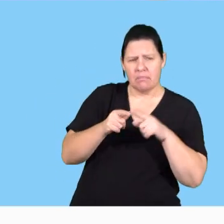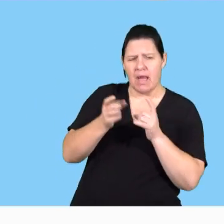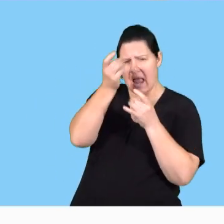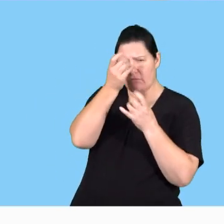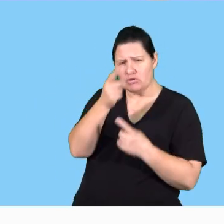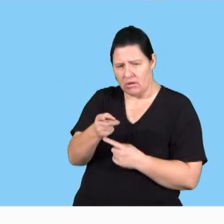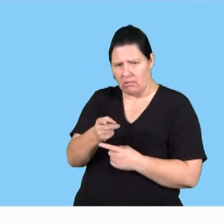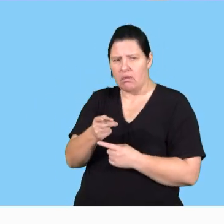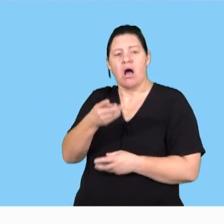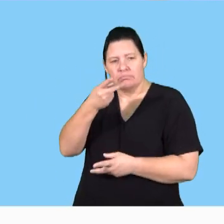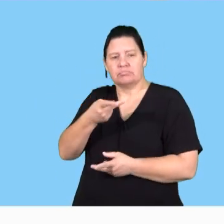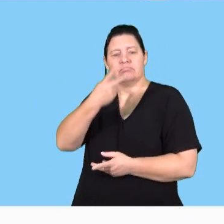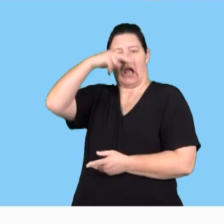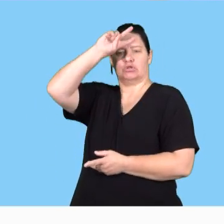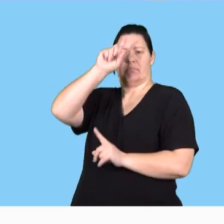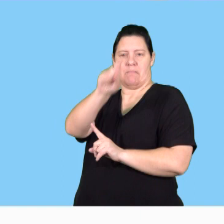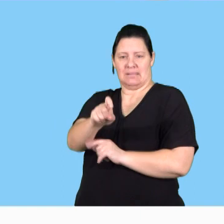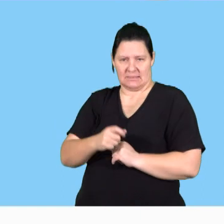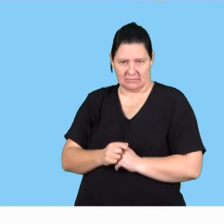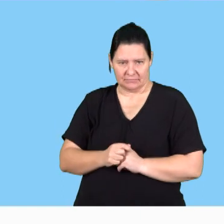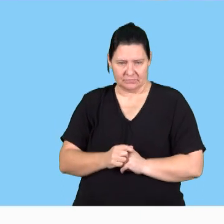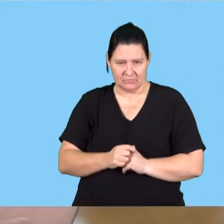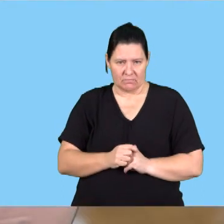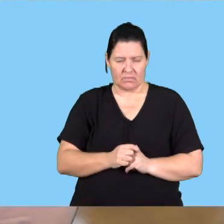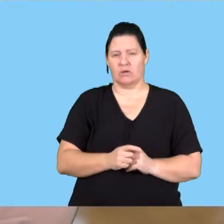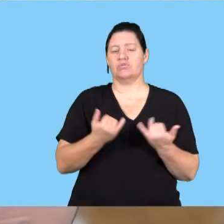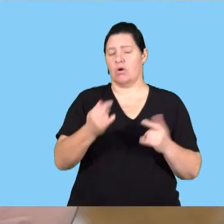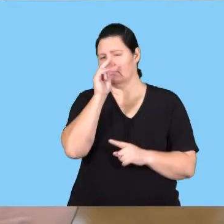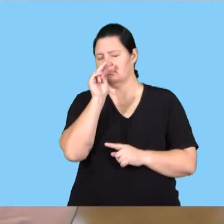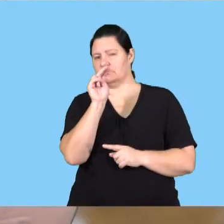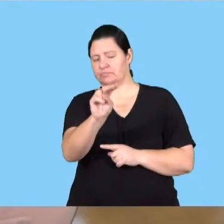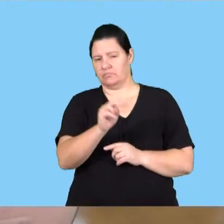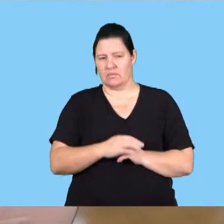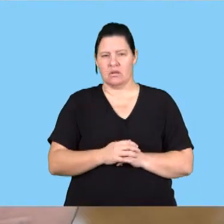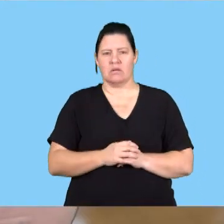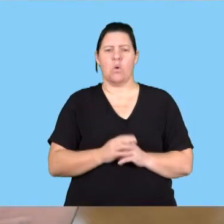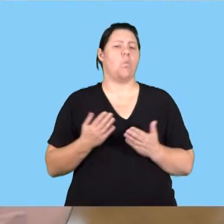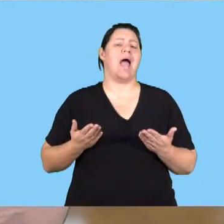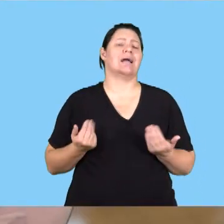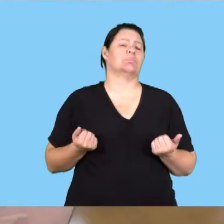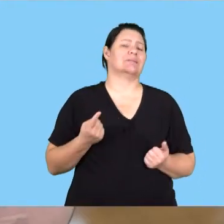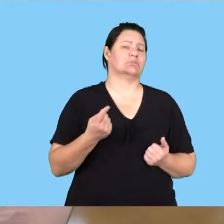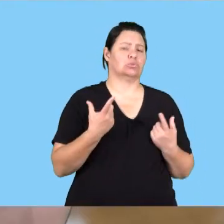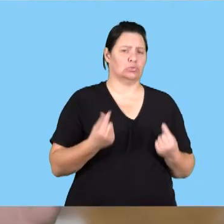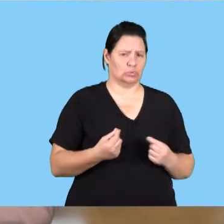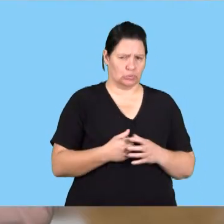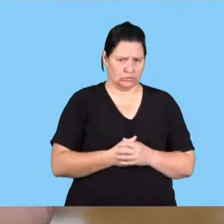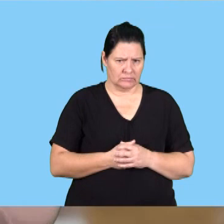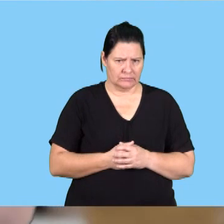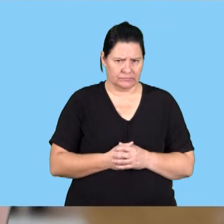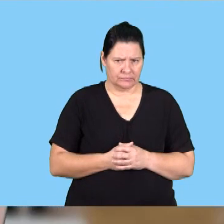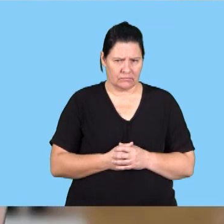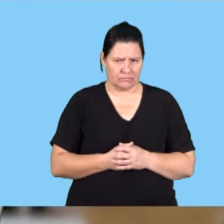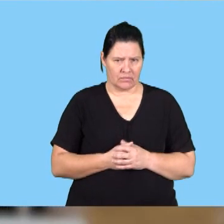spread of the data. Okay, so remember that moving forward. All right, so let's see what exactly I'll expect of you